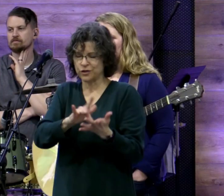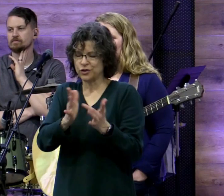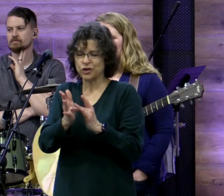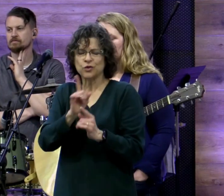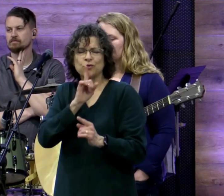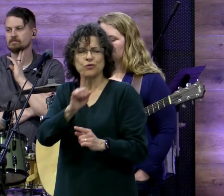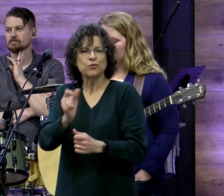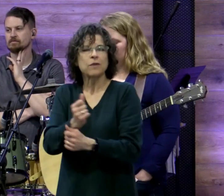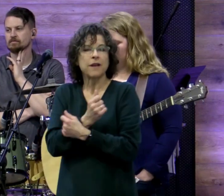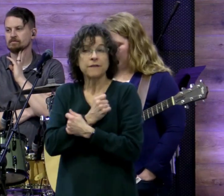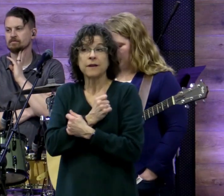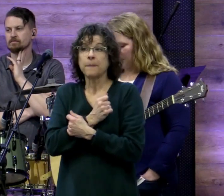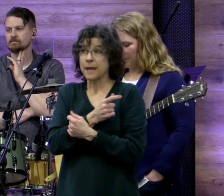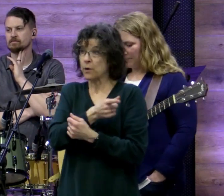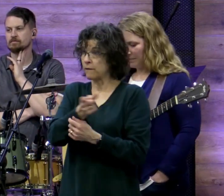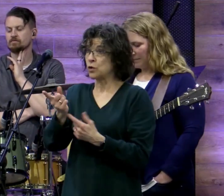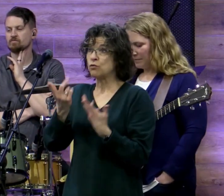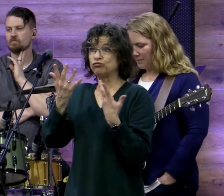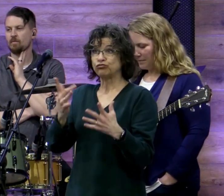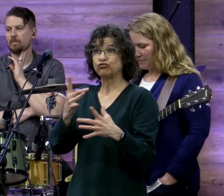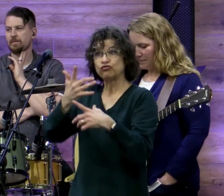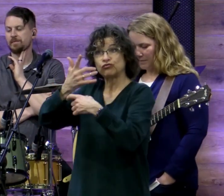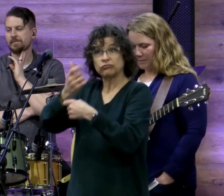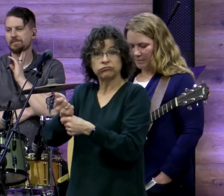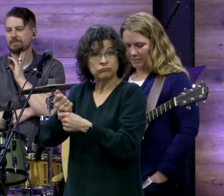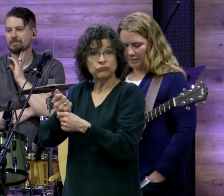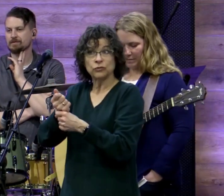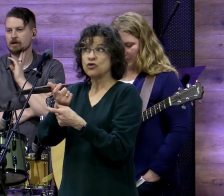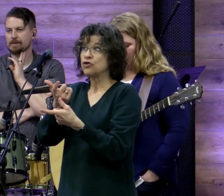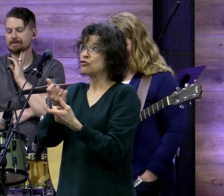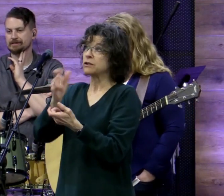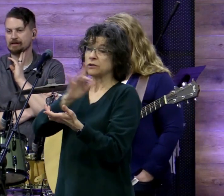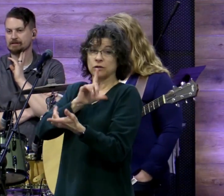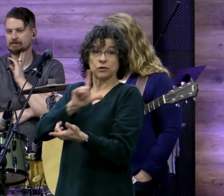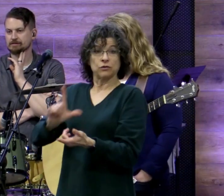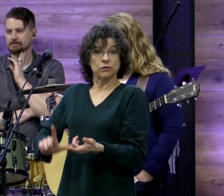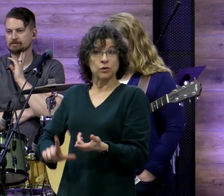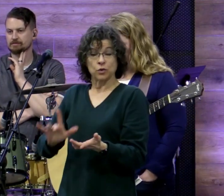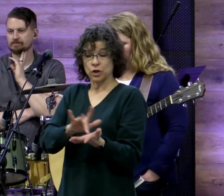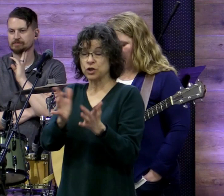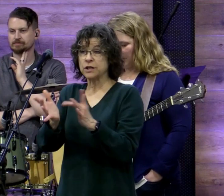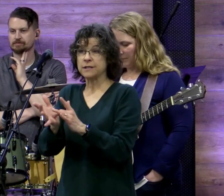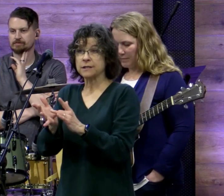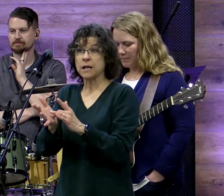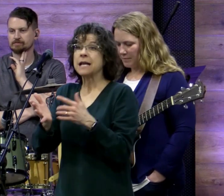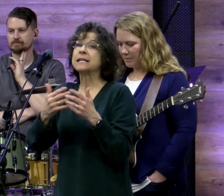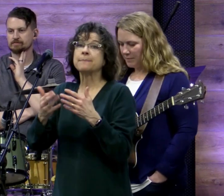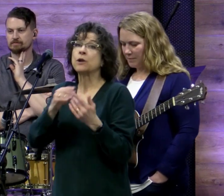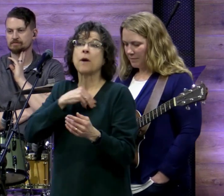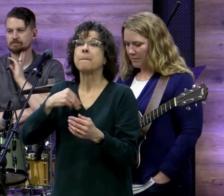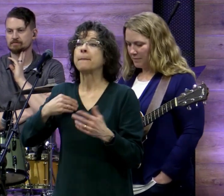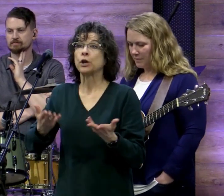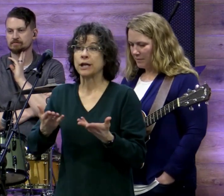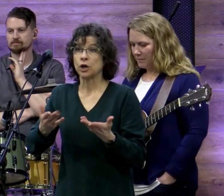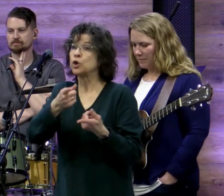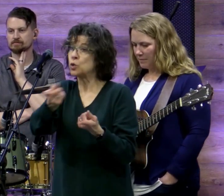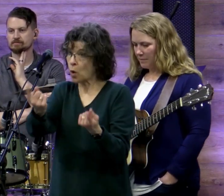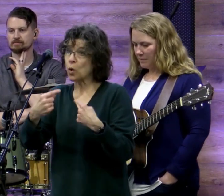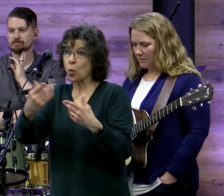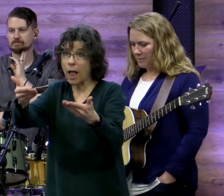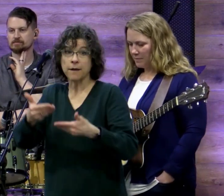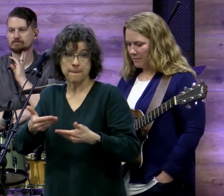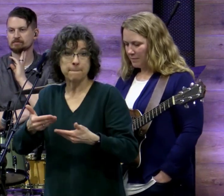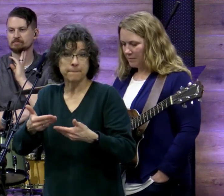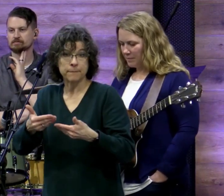here this morning and you've put your faith and trust in the Lord Jesus, then whether you're a member of this church or not, you are welcome at this table to remember his body broken for